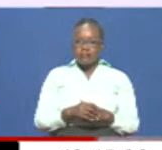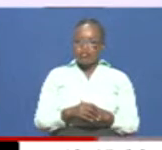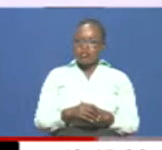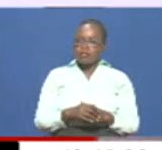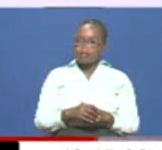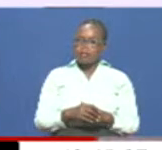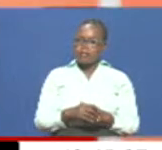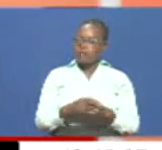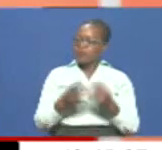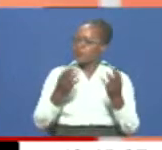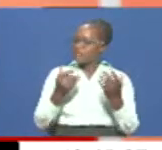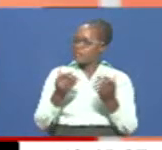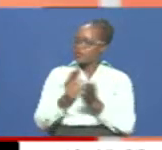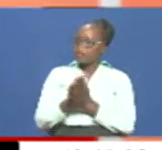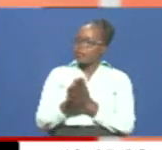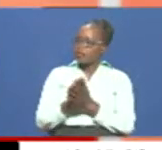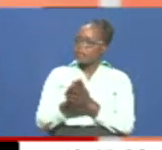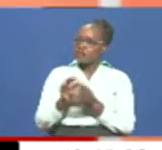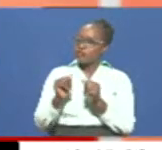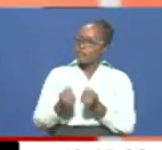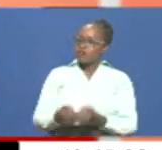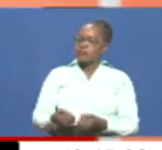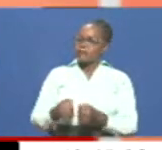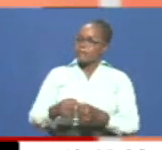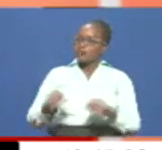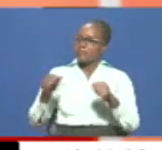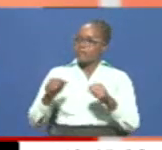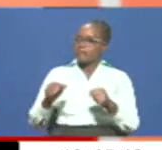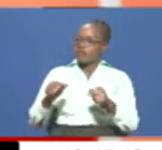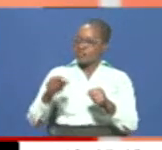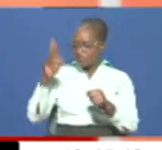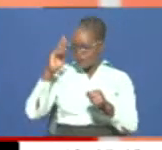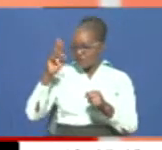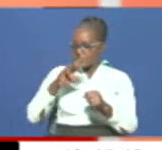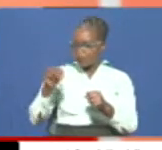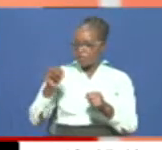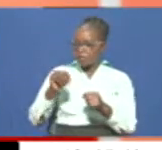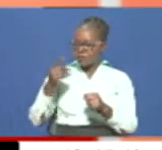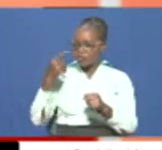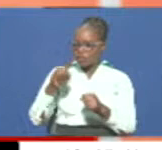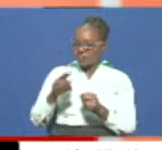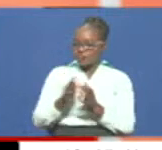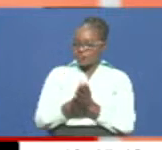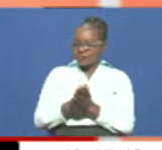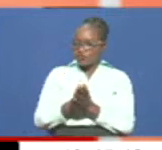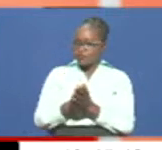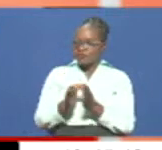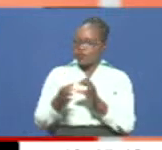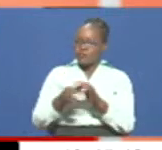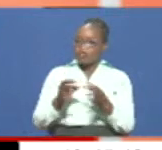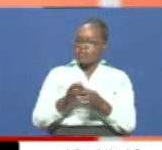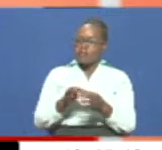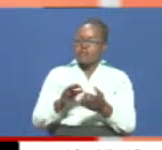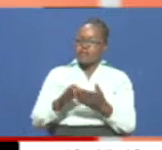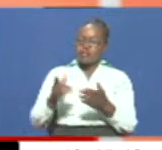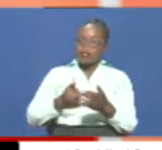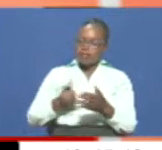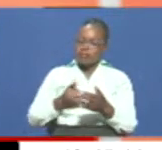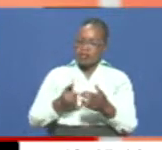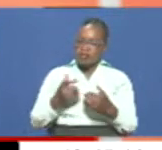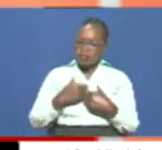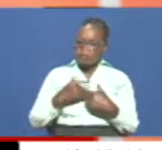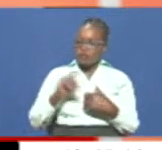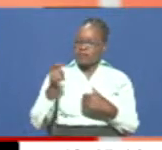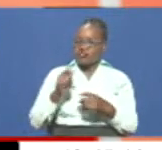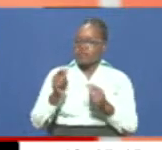are hoping we can be able to do that. Mm-hmm. Just to remind the viewers that for the Olympics, we had more ladies in the Kenyan team